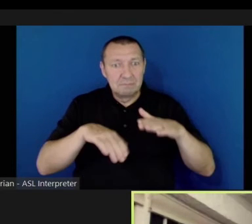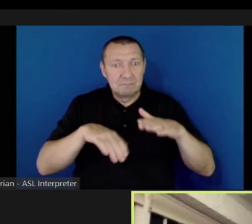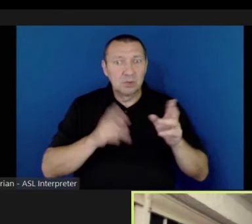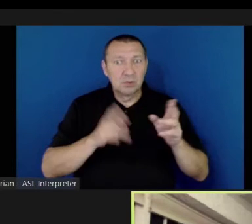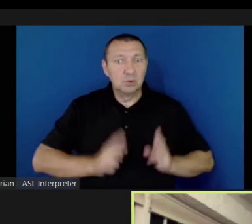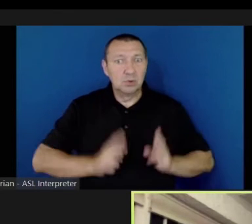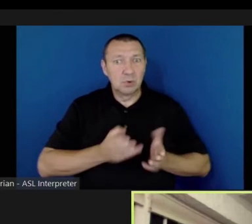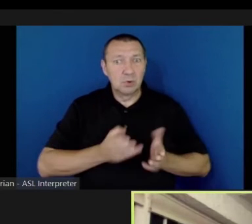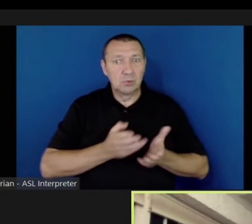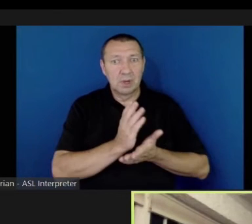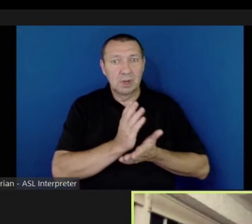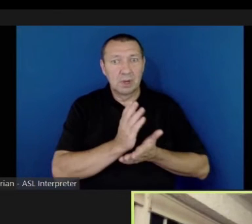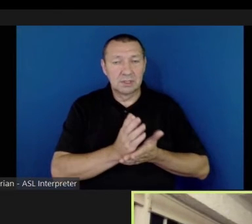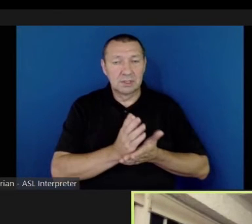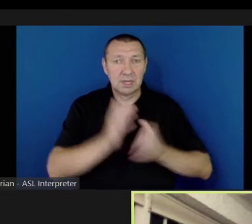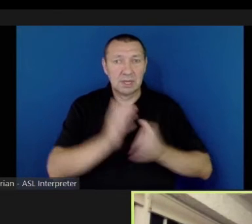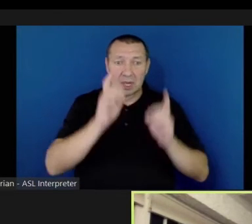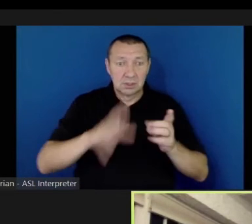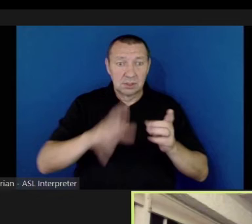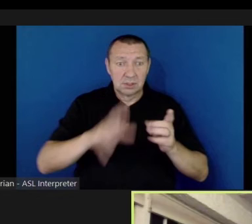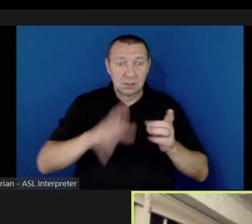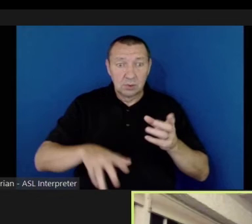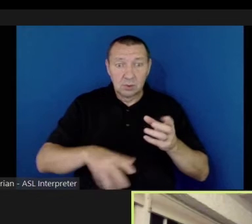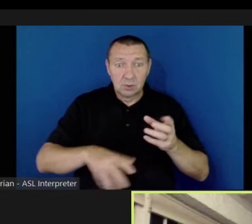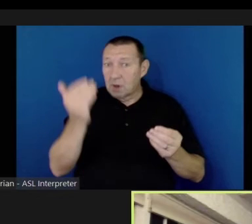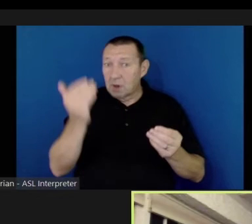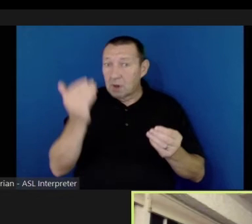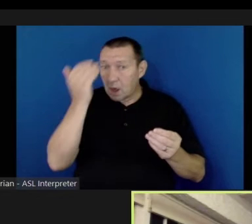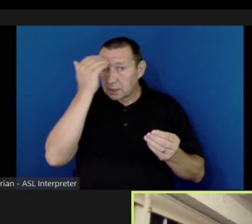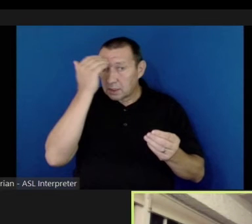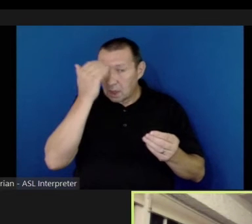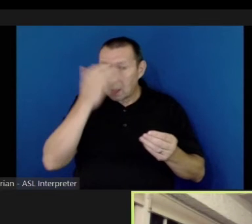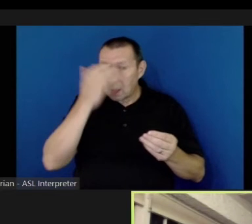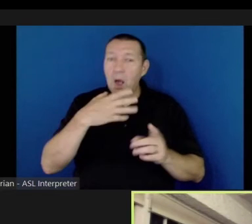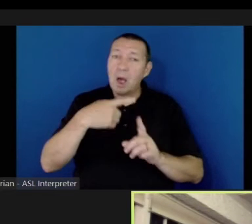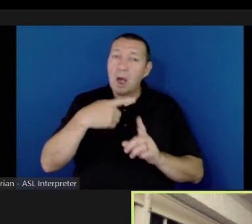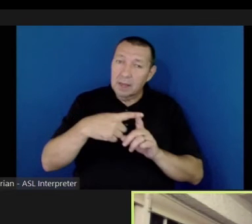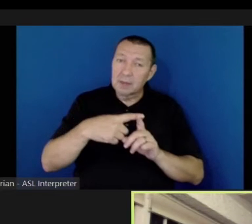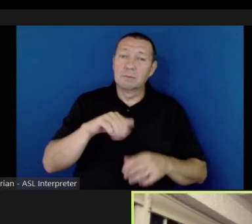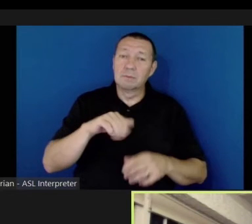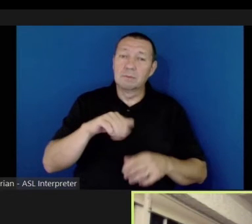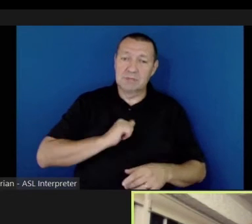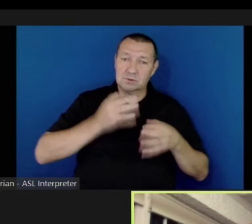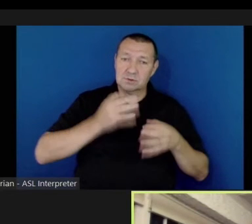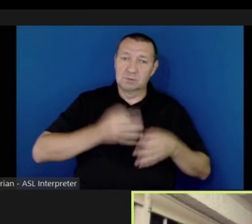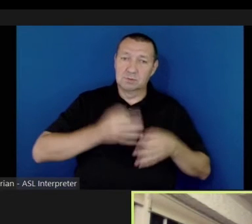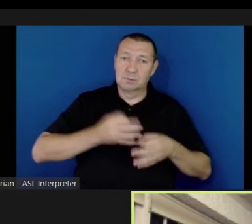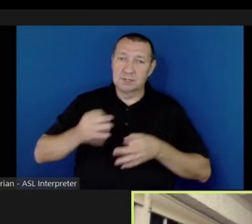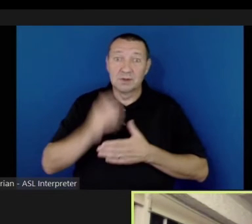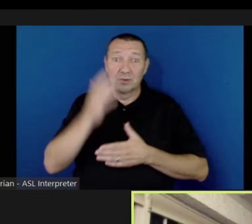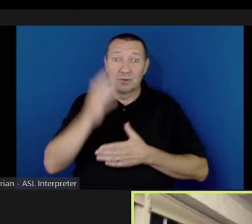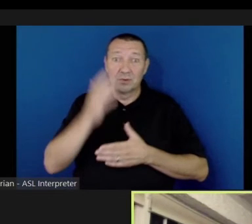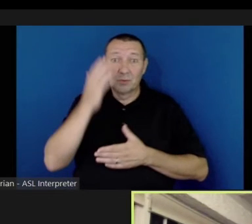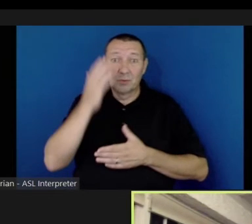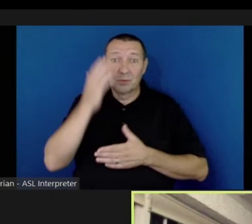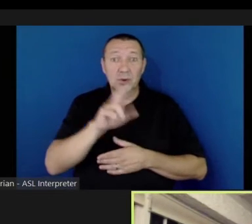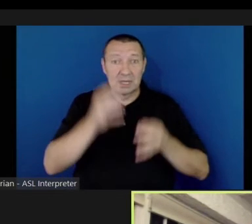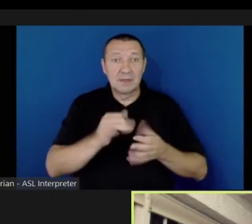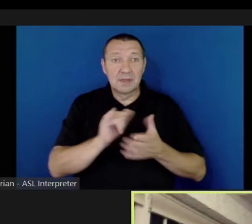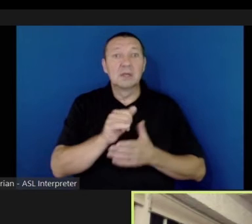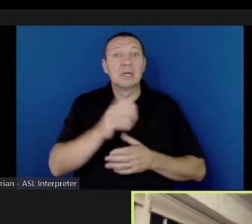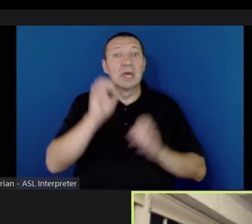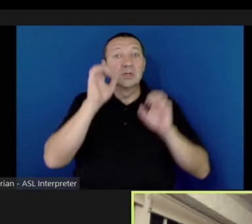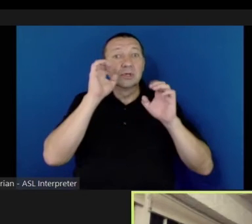With education comes knowledge, but also self-determination, right? That's why the UN deems education as a human